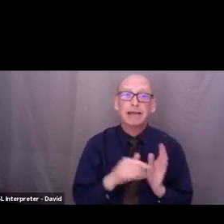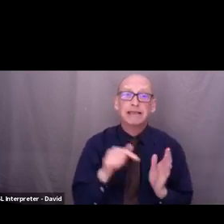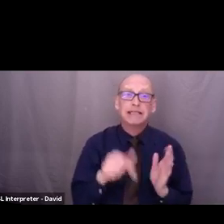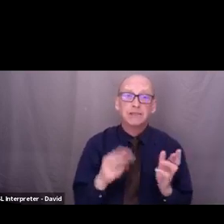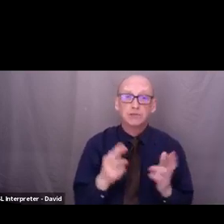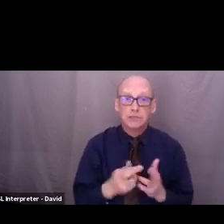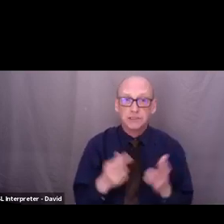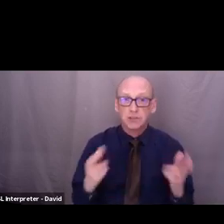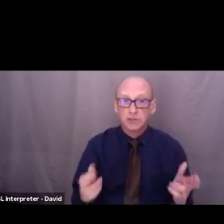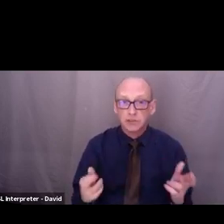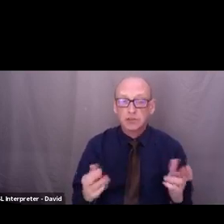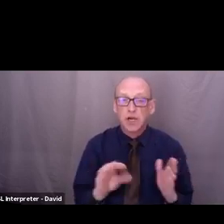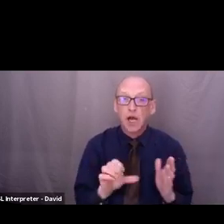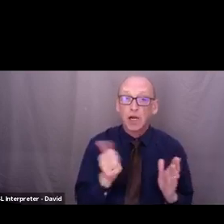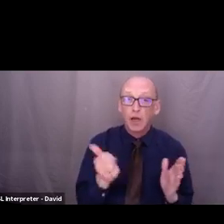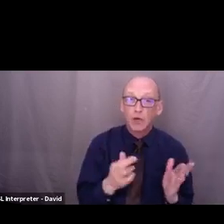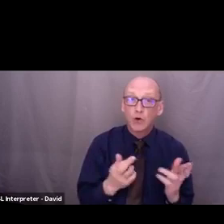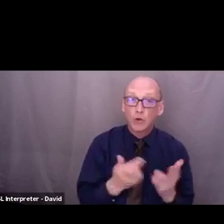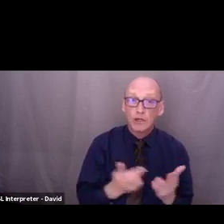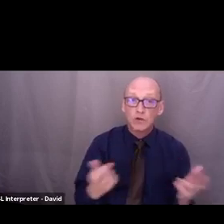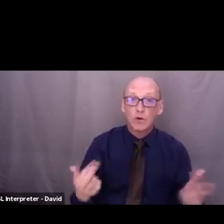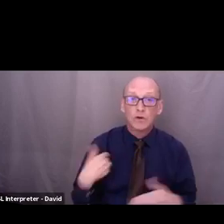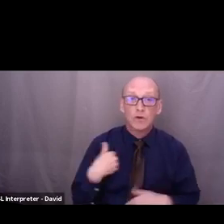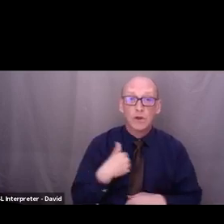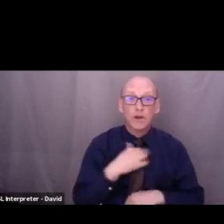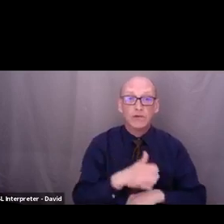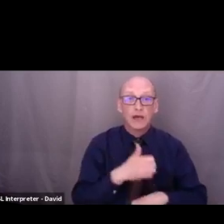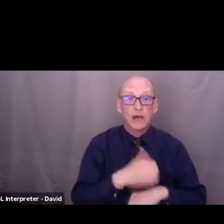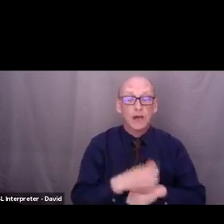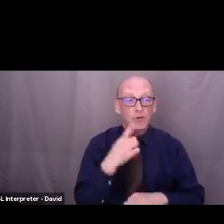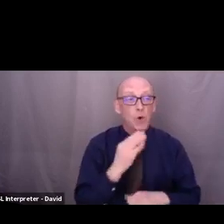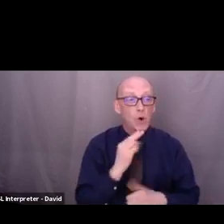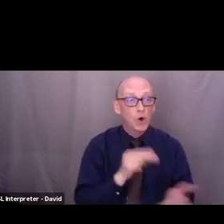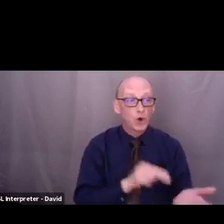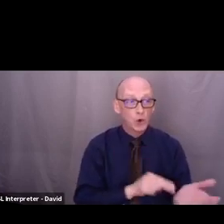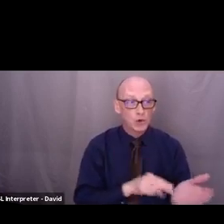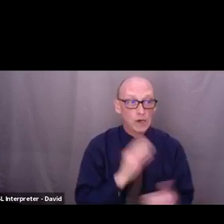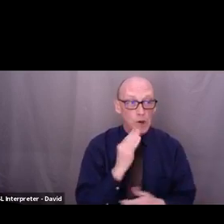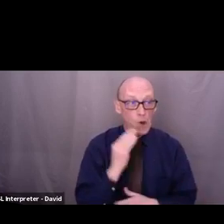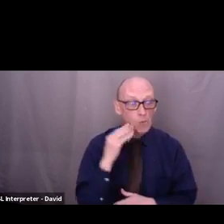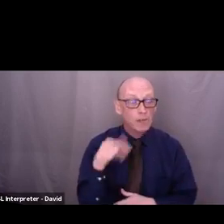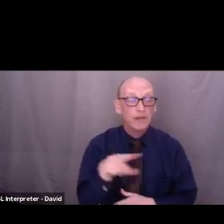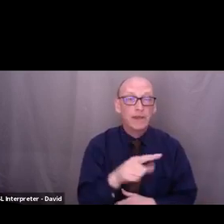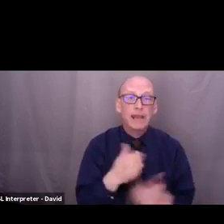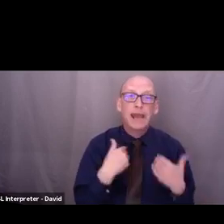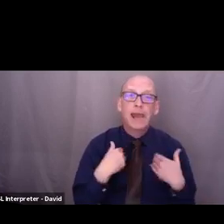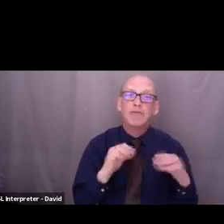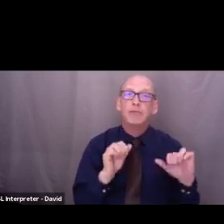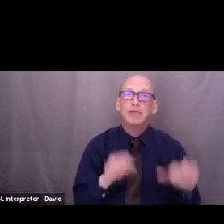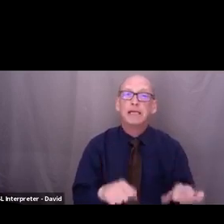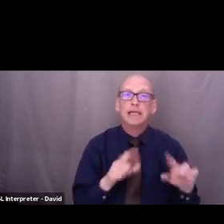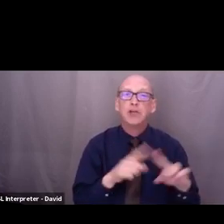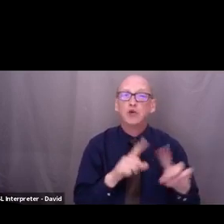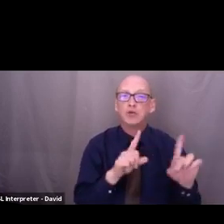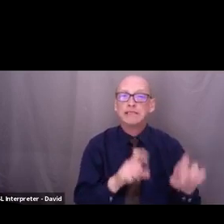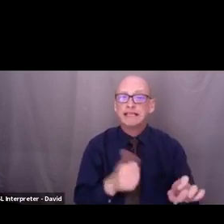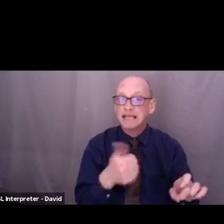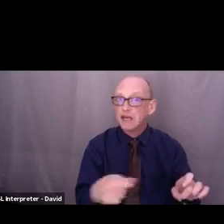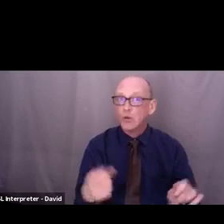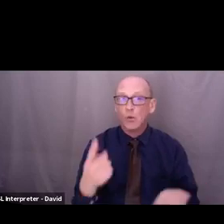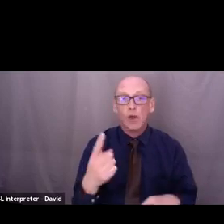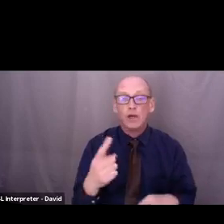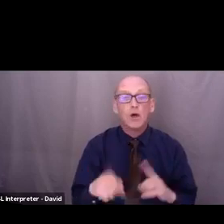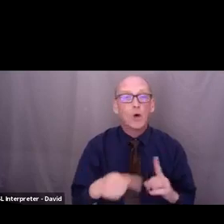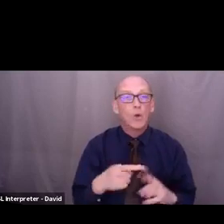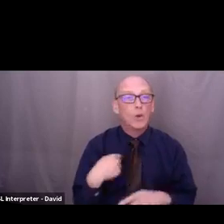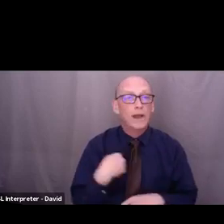resource, another resource that we put together so that those nursing homes have the ability to test anybody they want to. So when we say anybody,